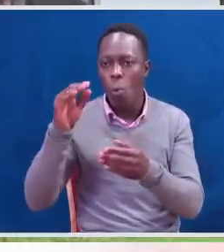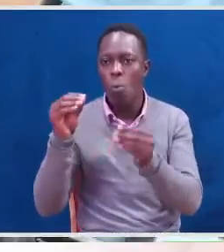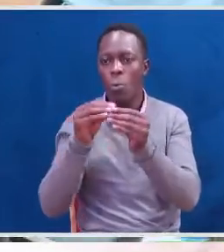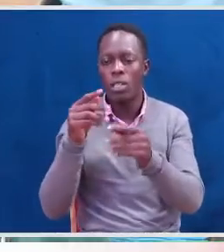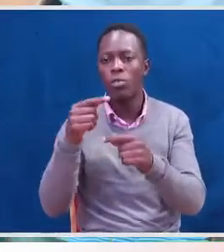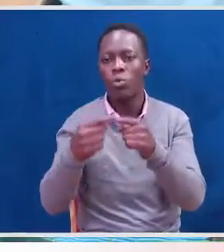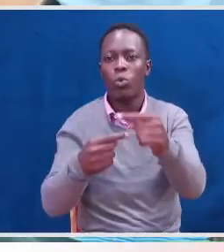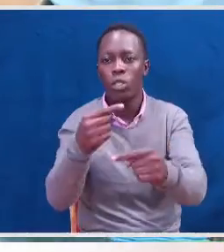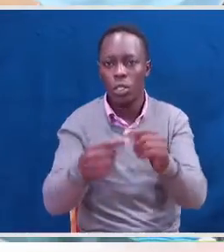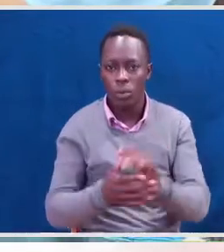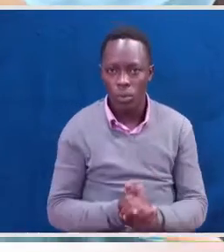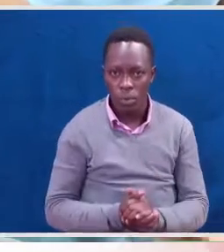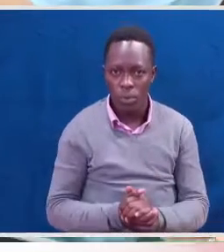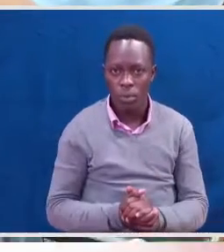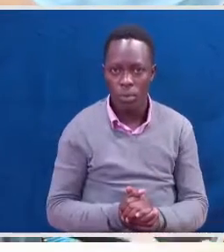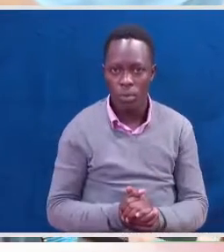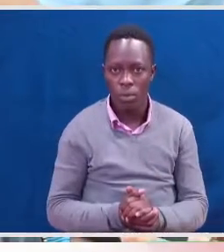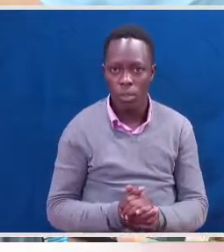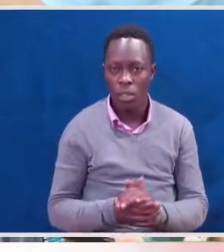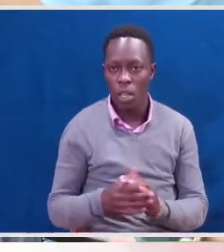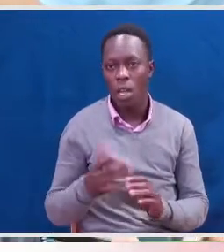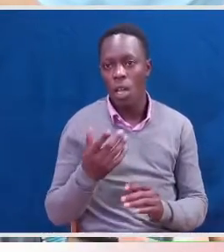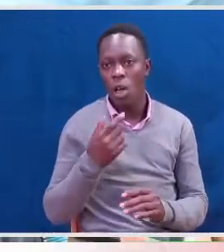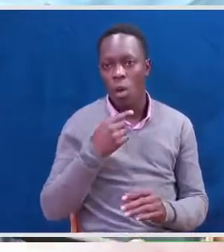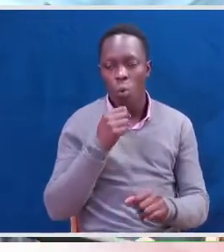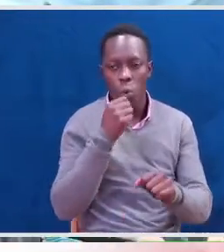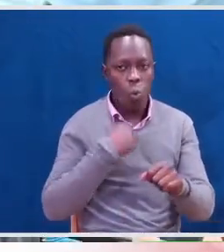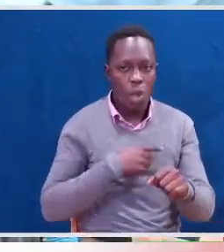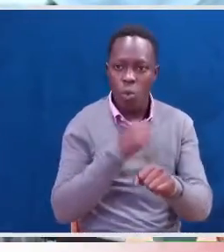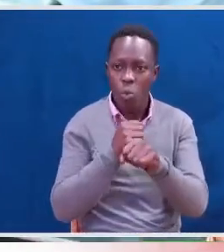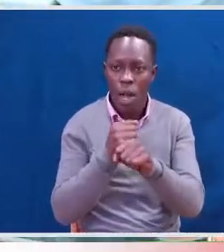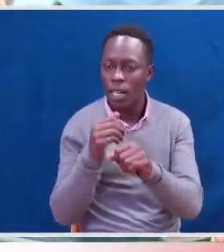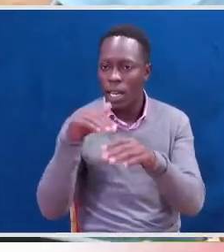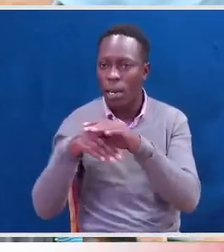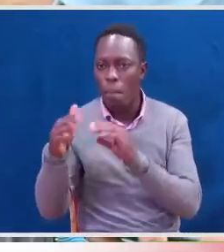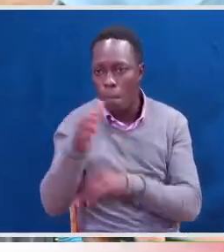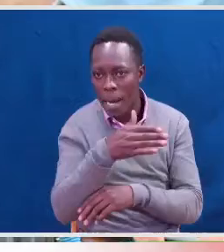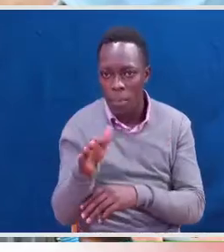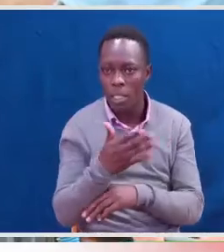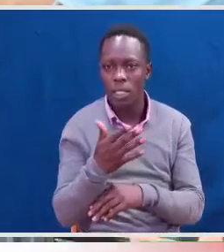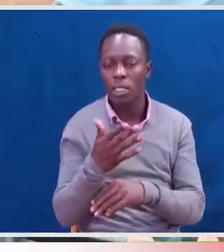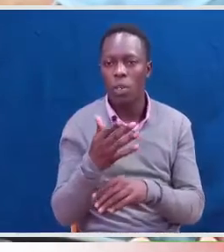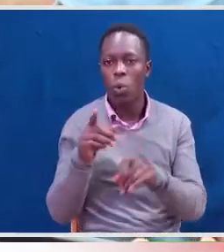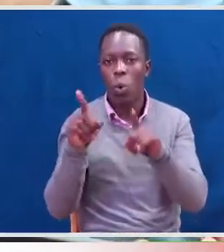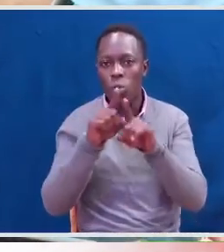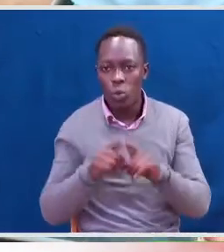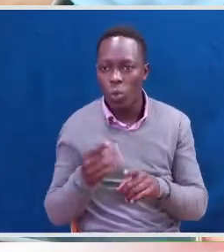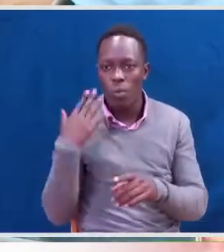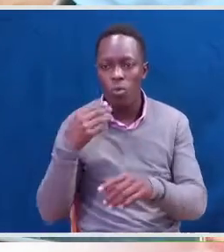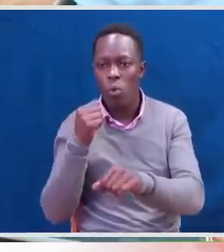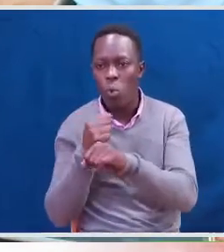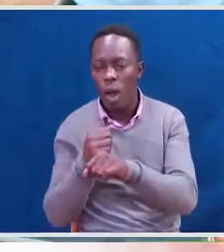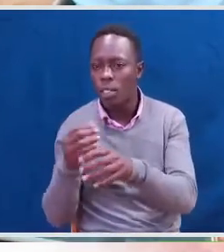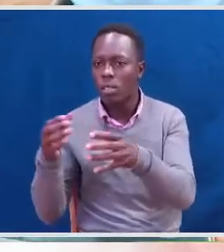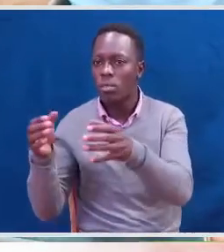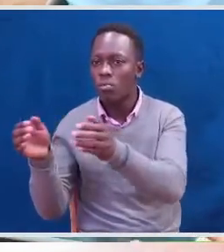the matter. The way we've been working in Parliament, there's been consultations at that level, and we've been working in some small